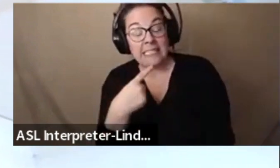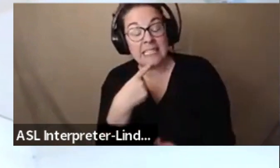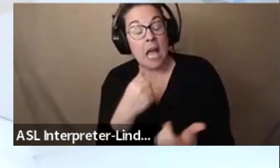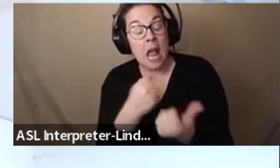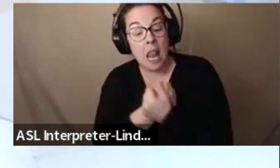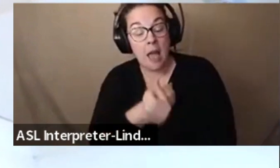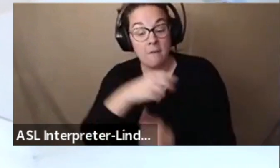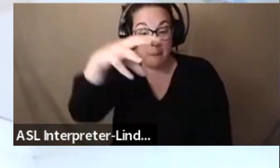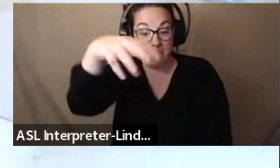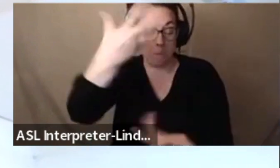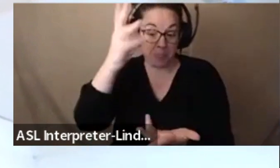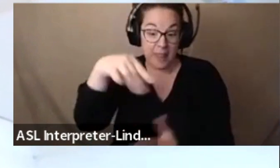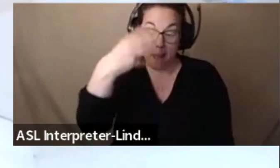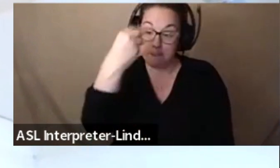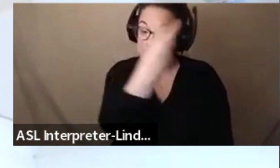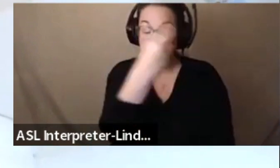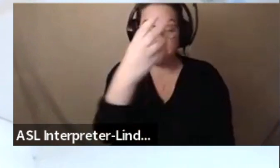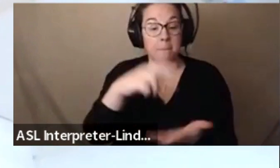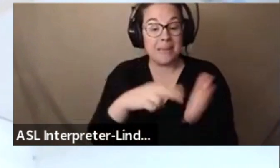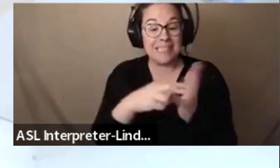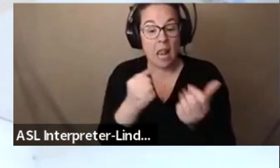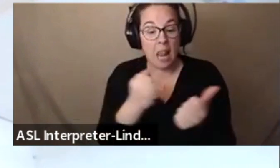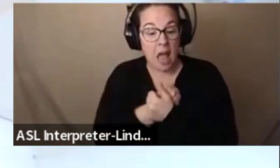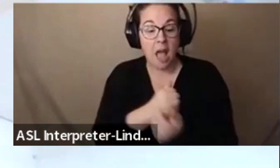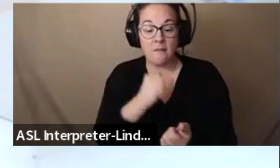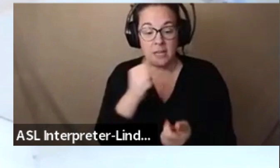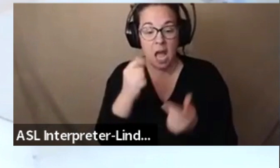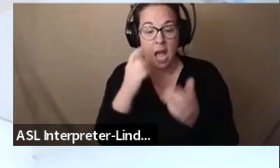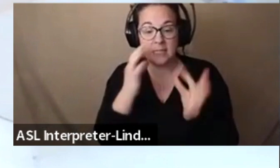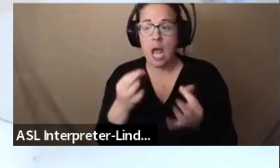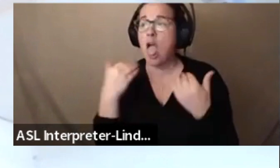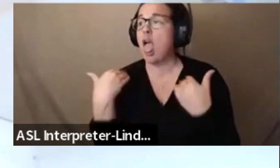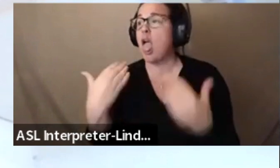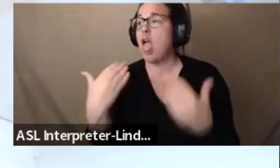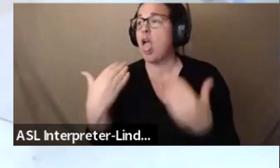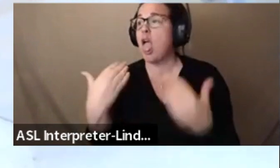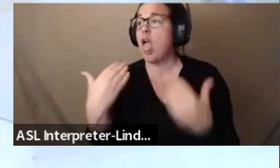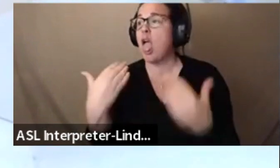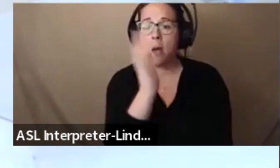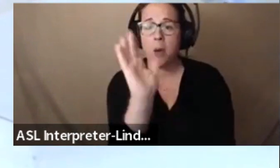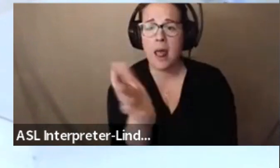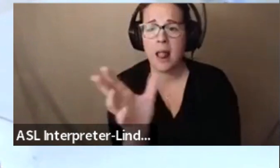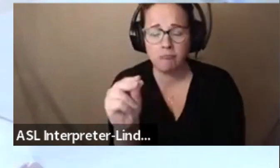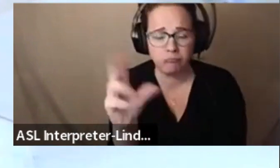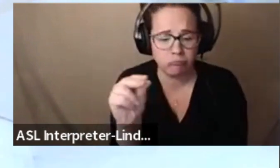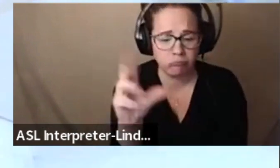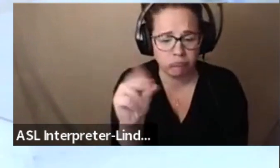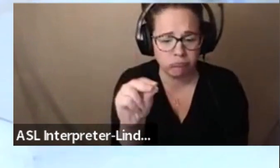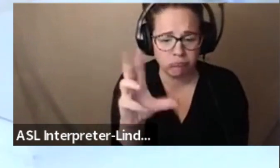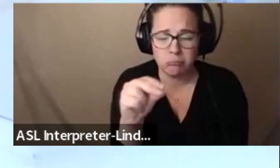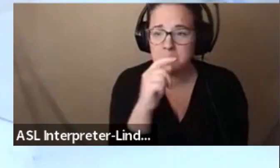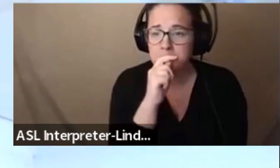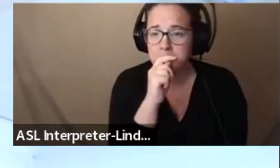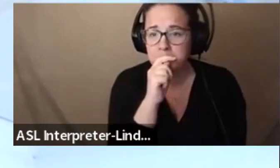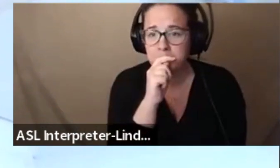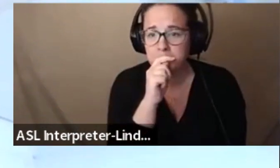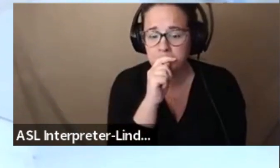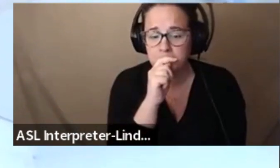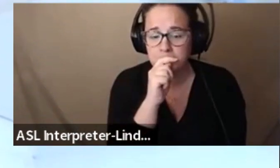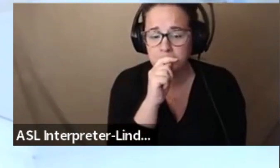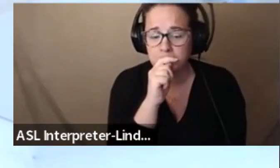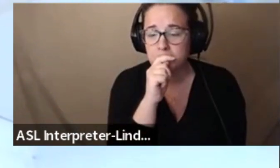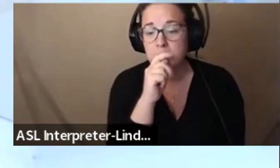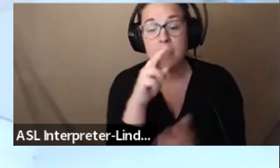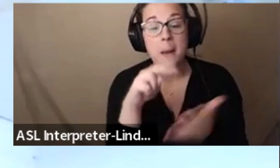doesn't make them fight each other. That's something they choose to do. And again, once you're aware of that, you can start leading